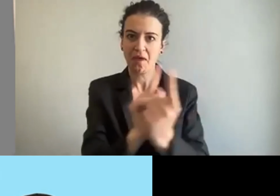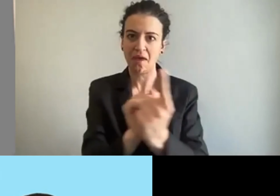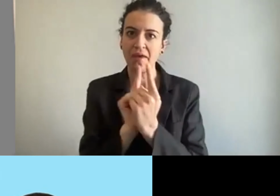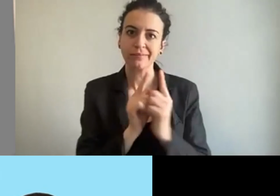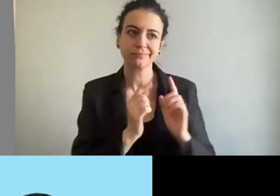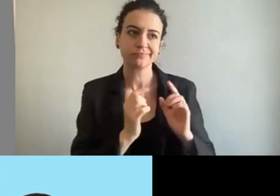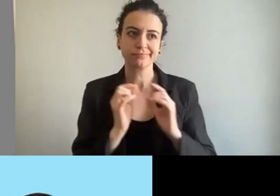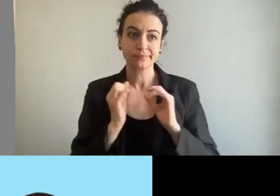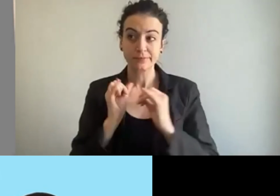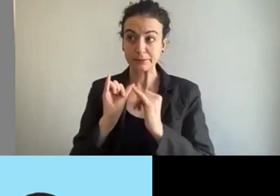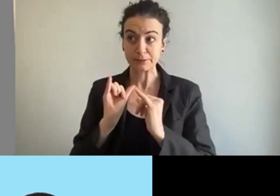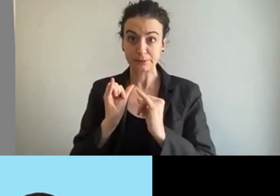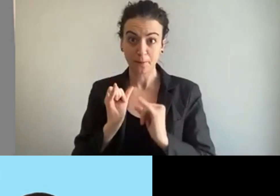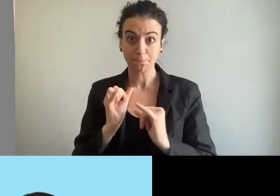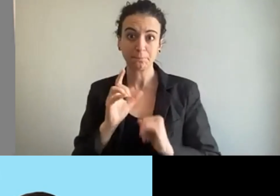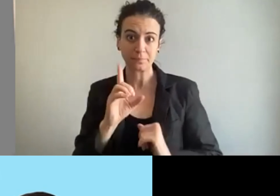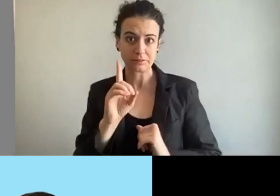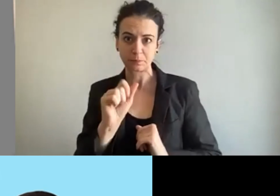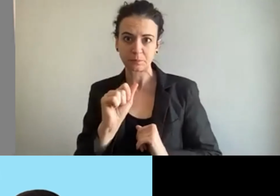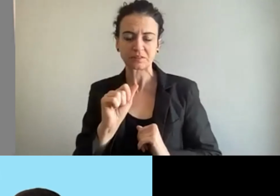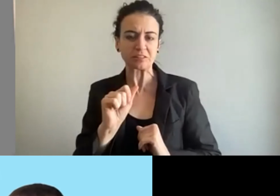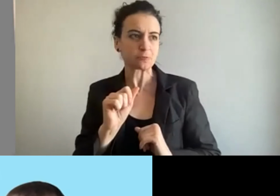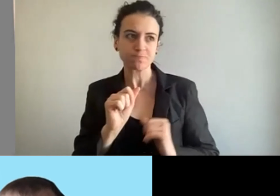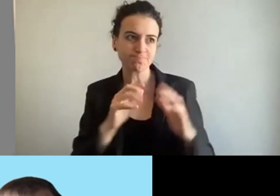type of disability